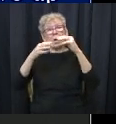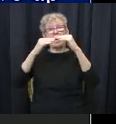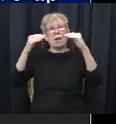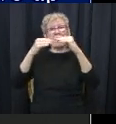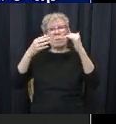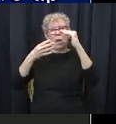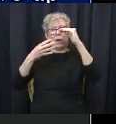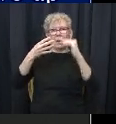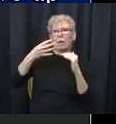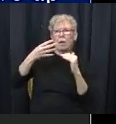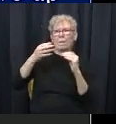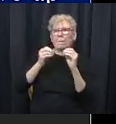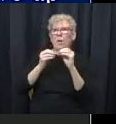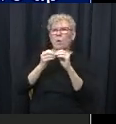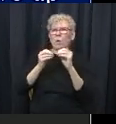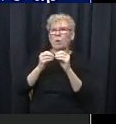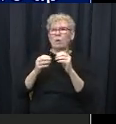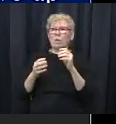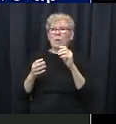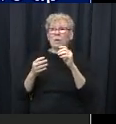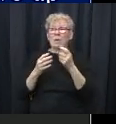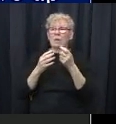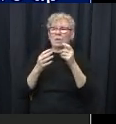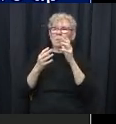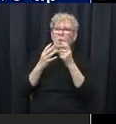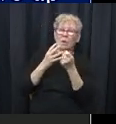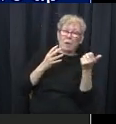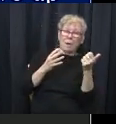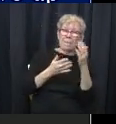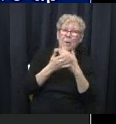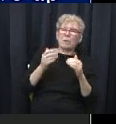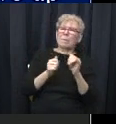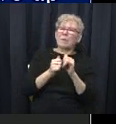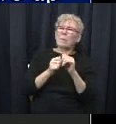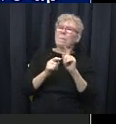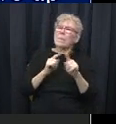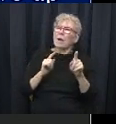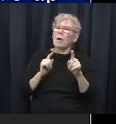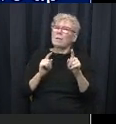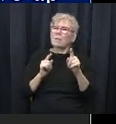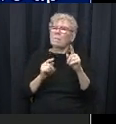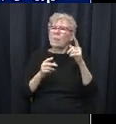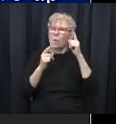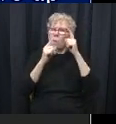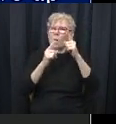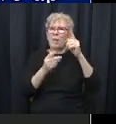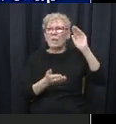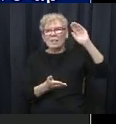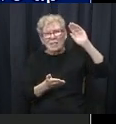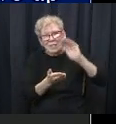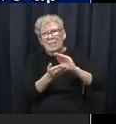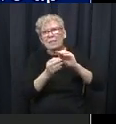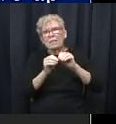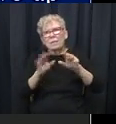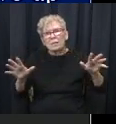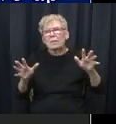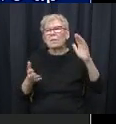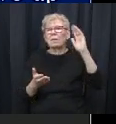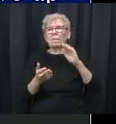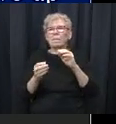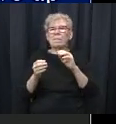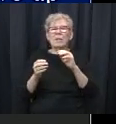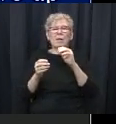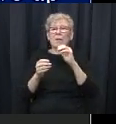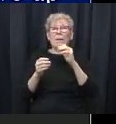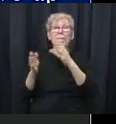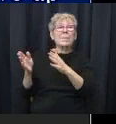and allow several weeks to try and turn transmission rates around. We found out in October, November that just